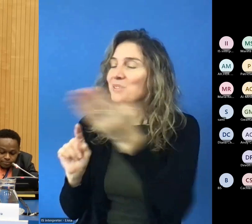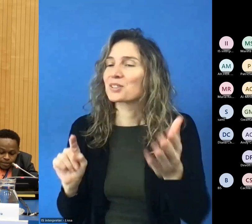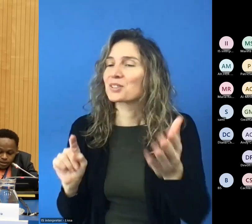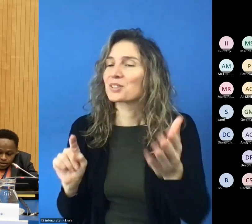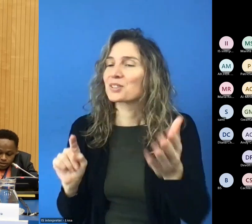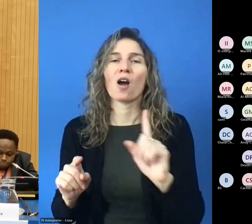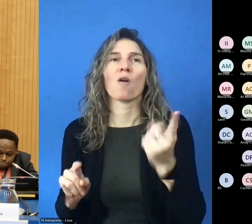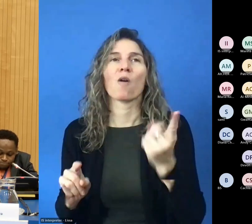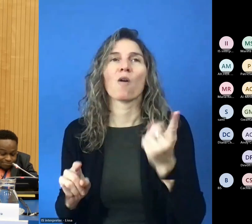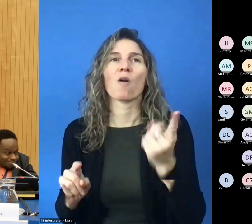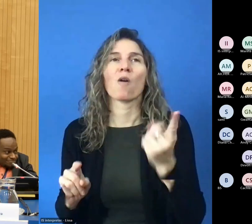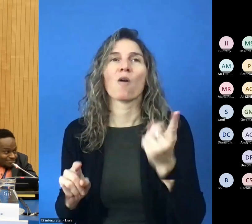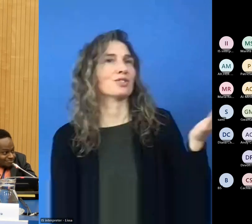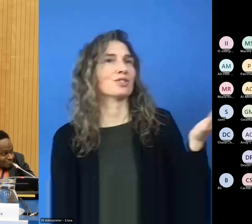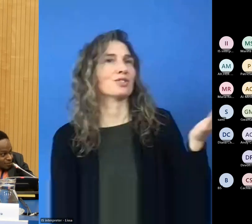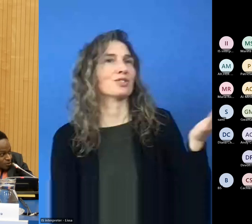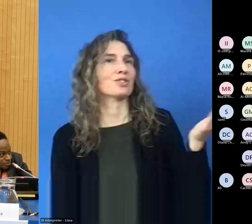Kwai.